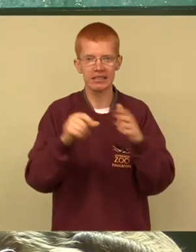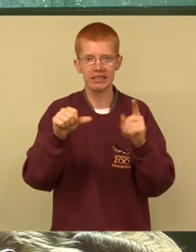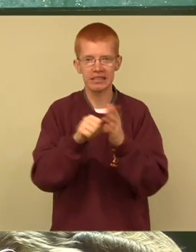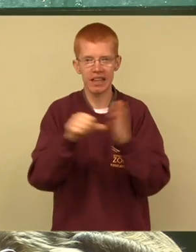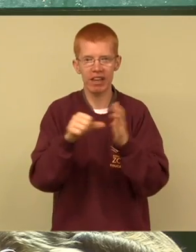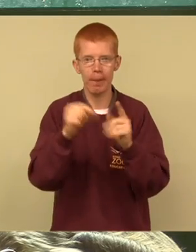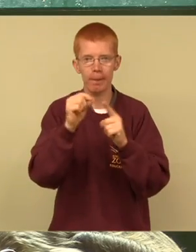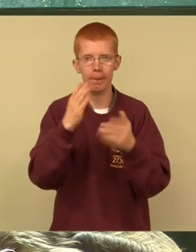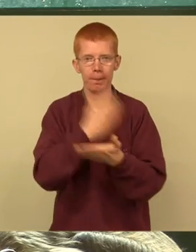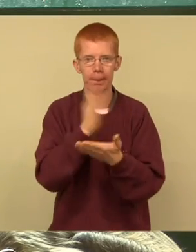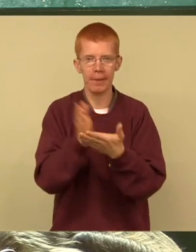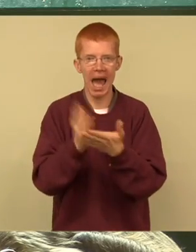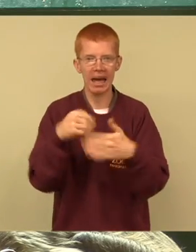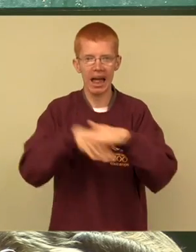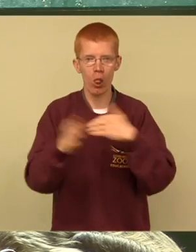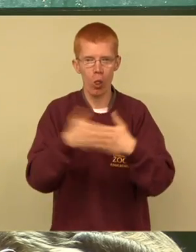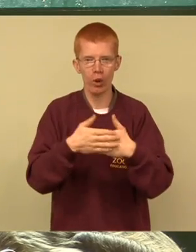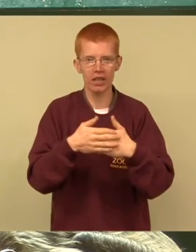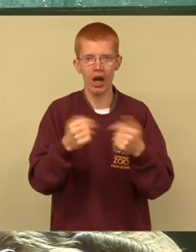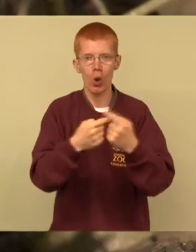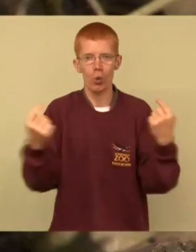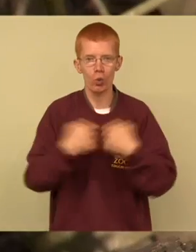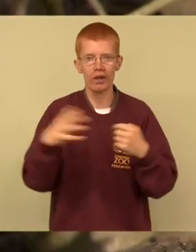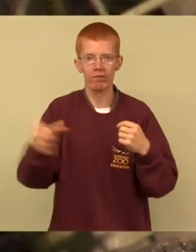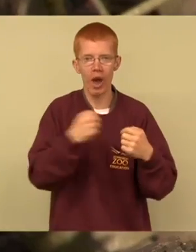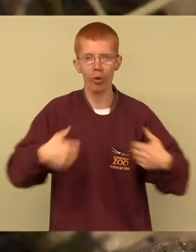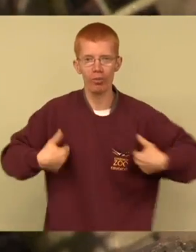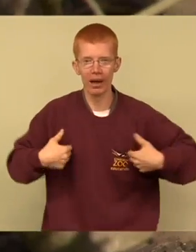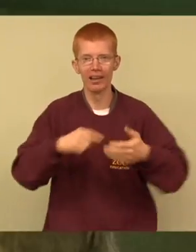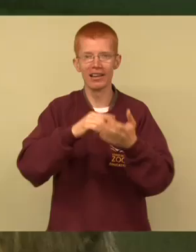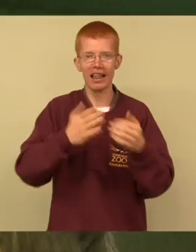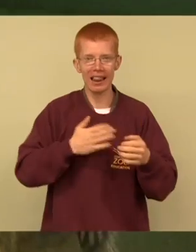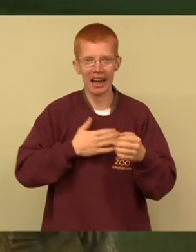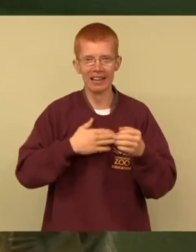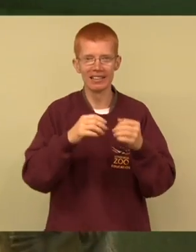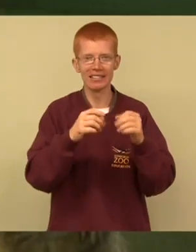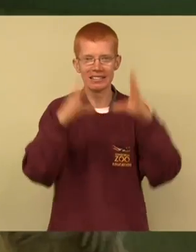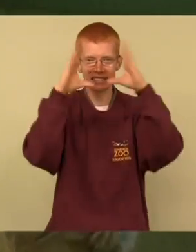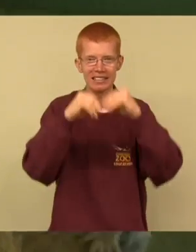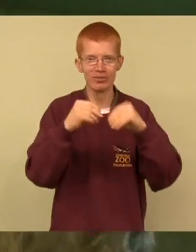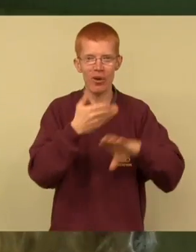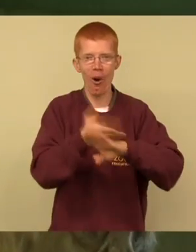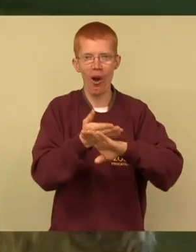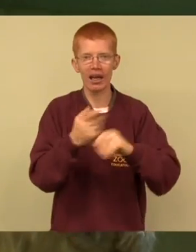horizontal branches to give them the opportunity for very comfortable resting places at night.